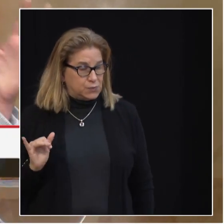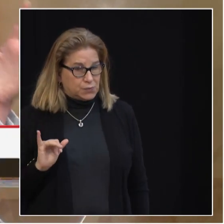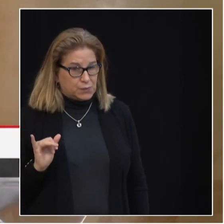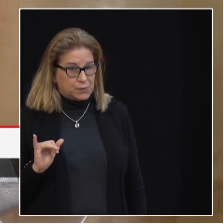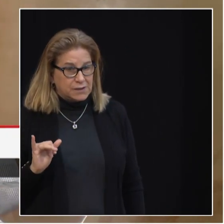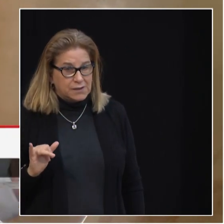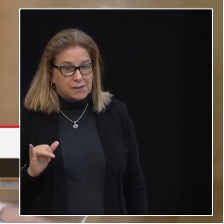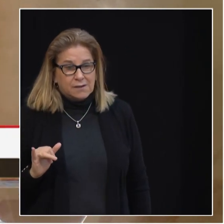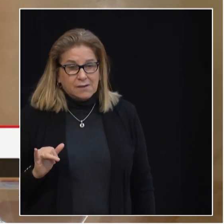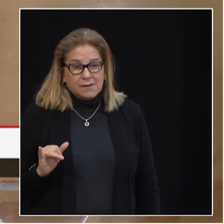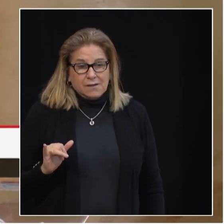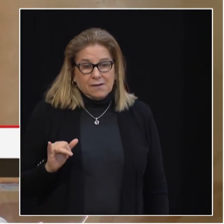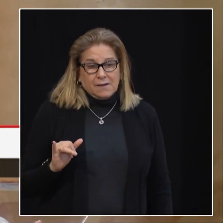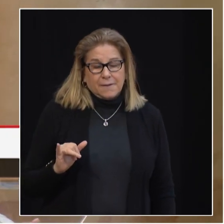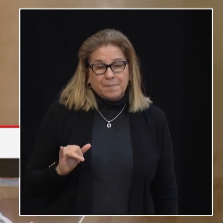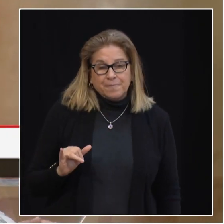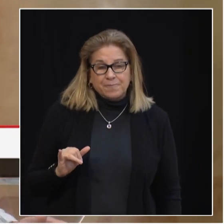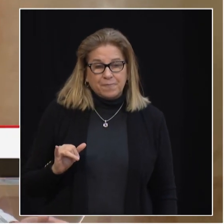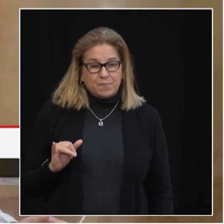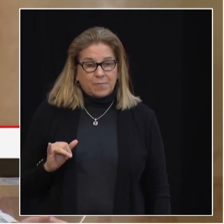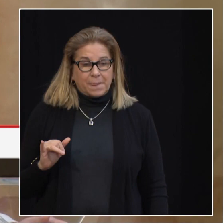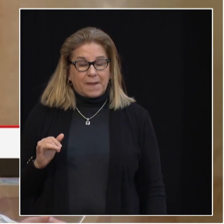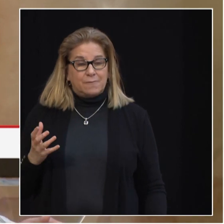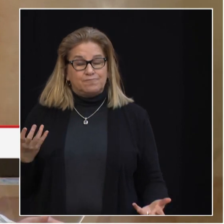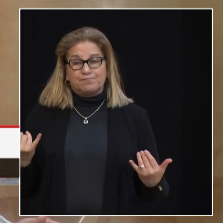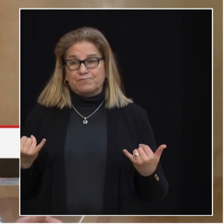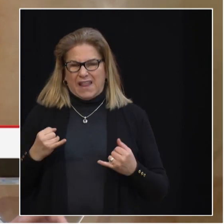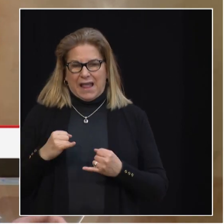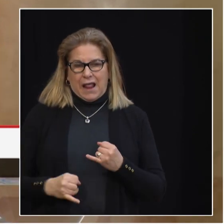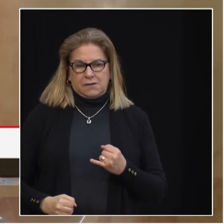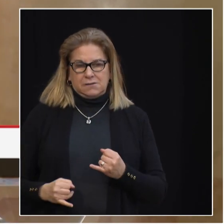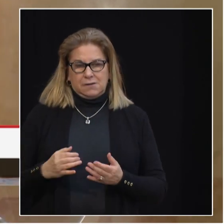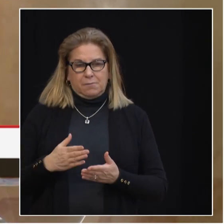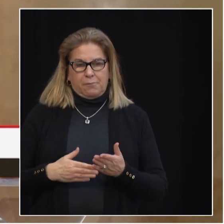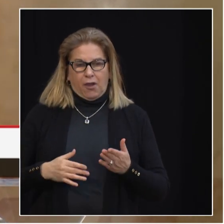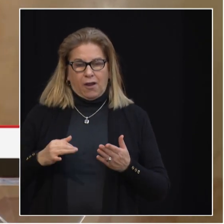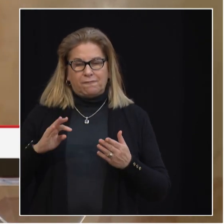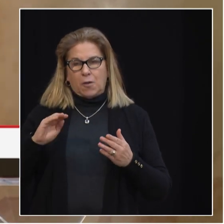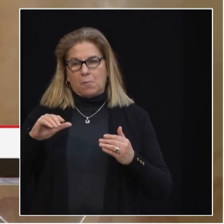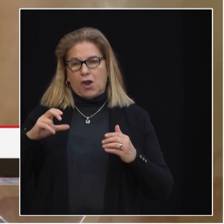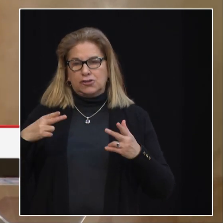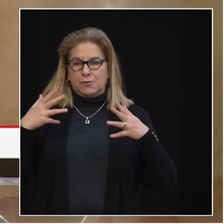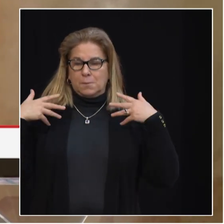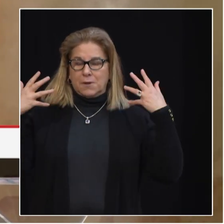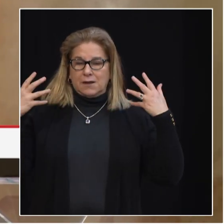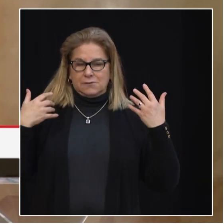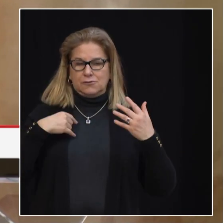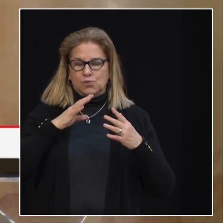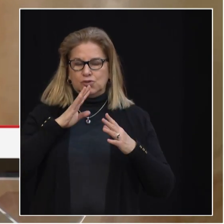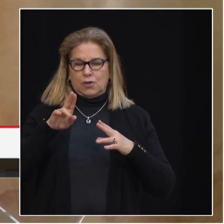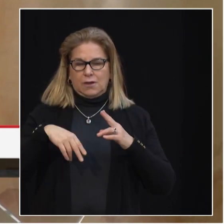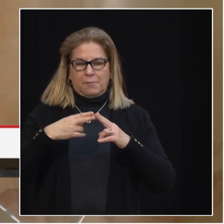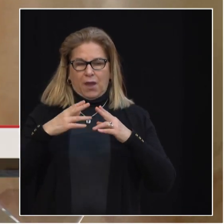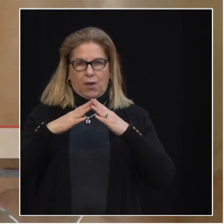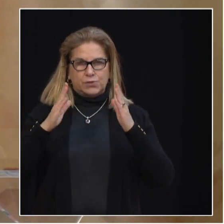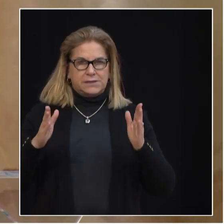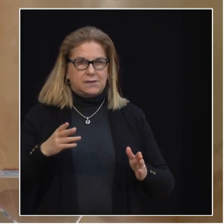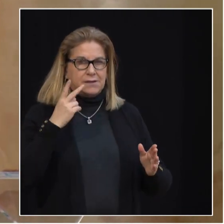today. It's the housing focus. We're gonna kick that off with a video, so everyone take a look at the screen.